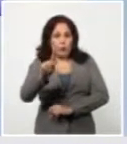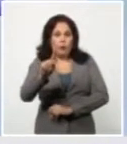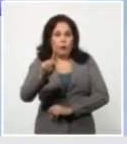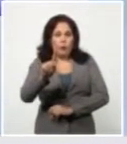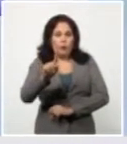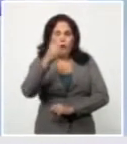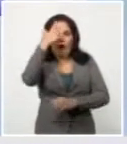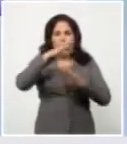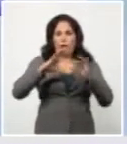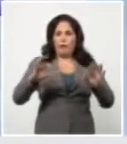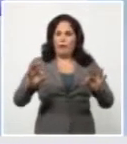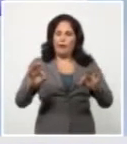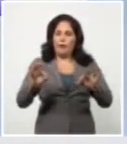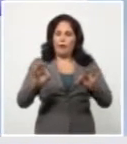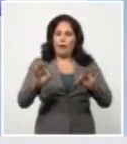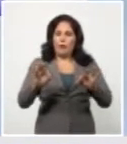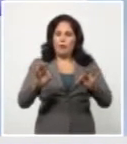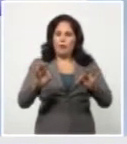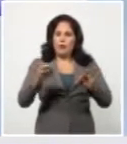with